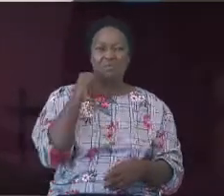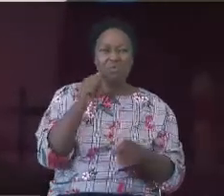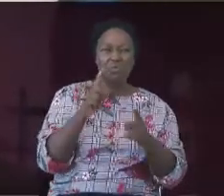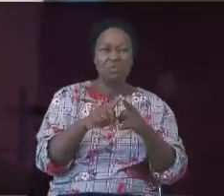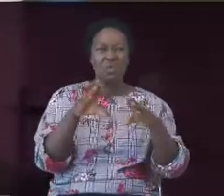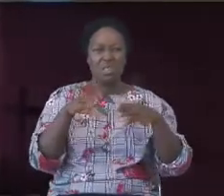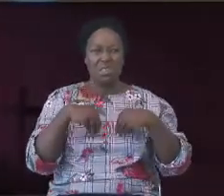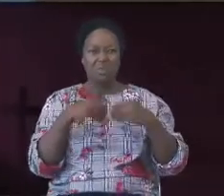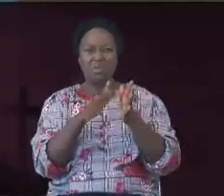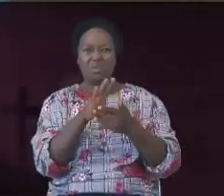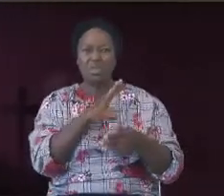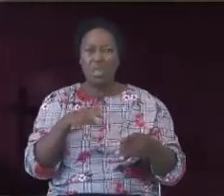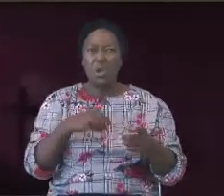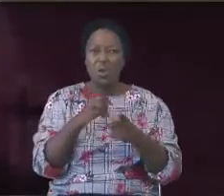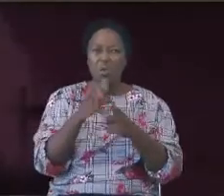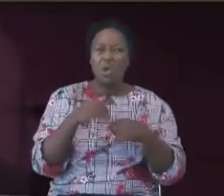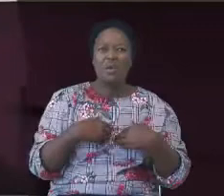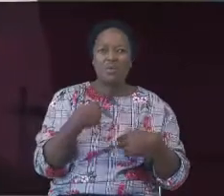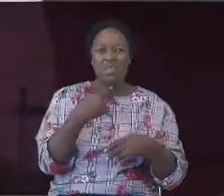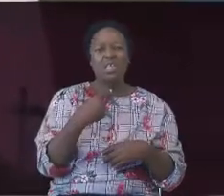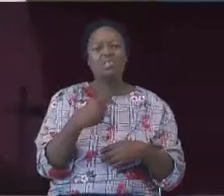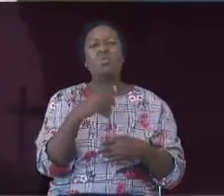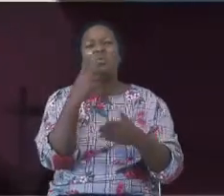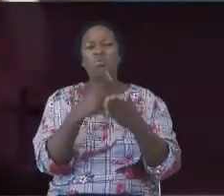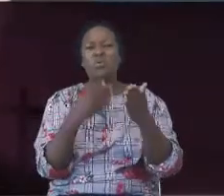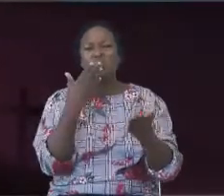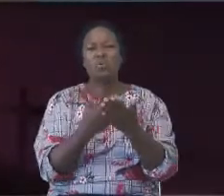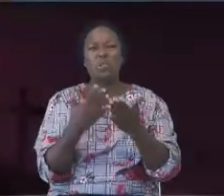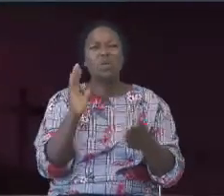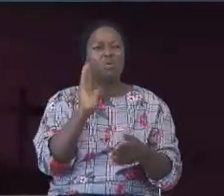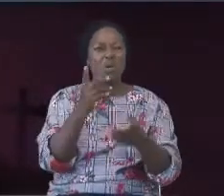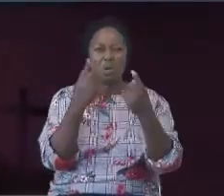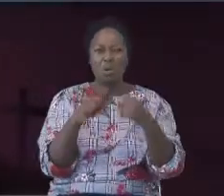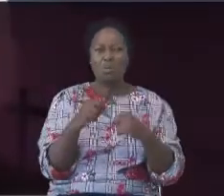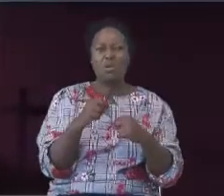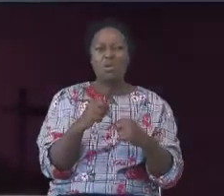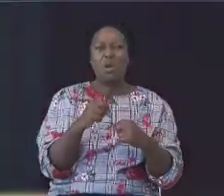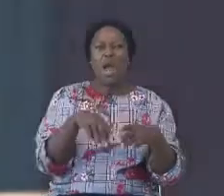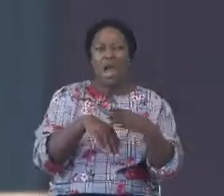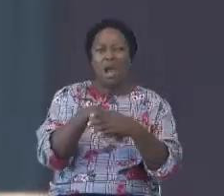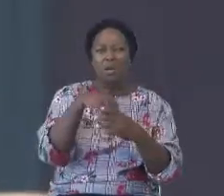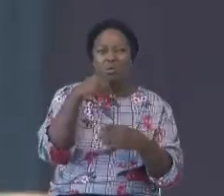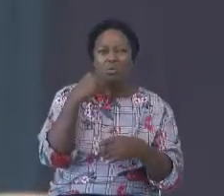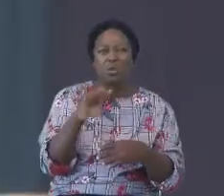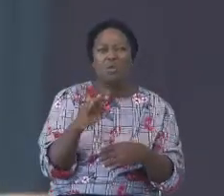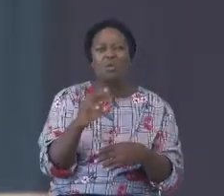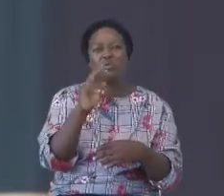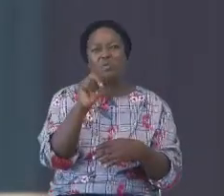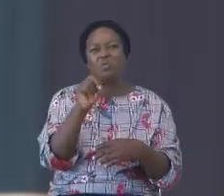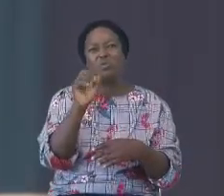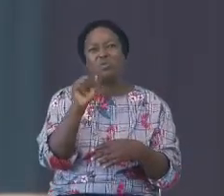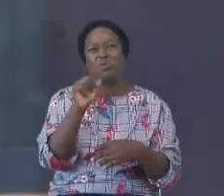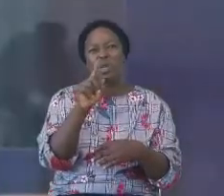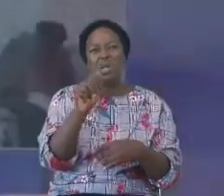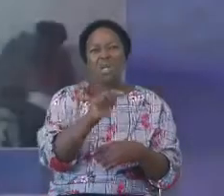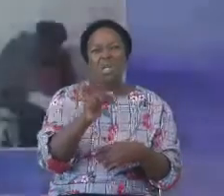whatever you have done, maybe you have scorned and you have said, what good thing will come